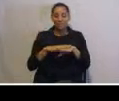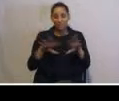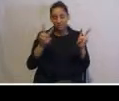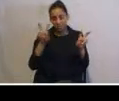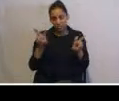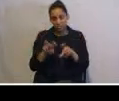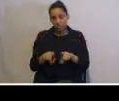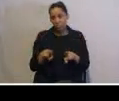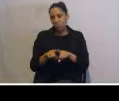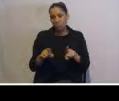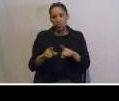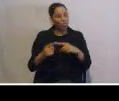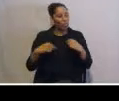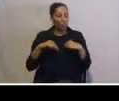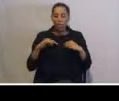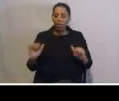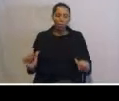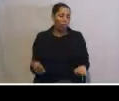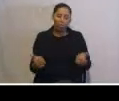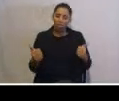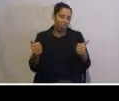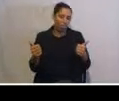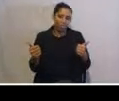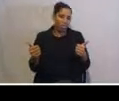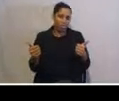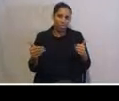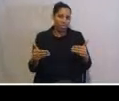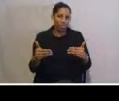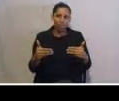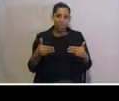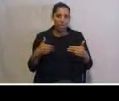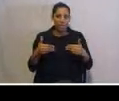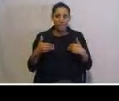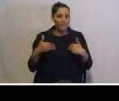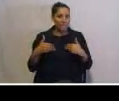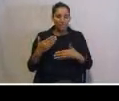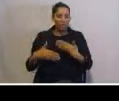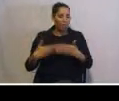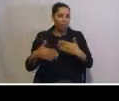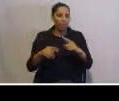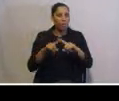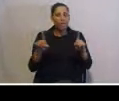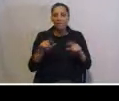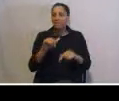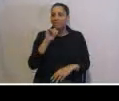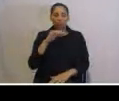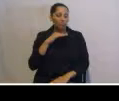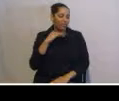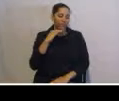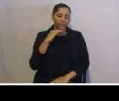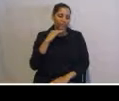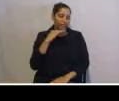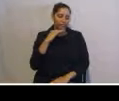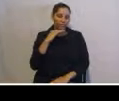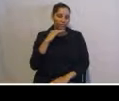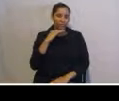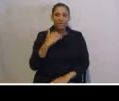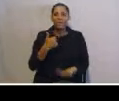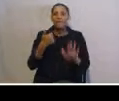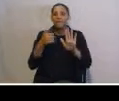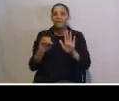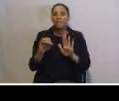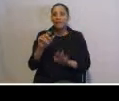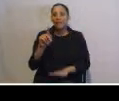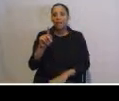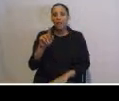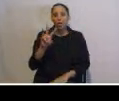as municipalities. But also, it's not enough. 50 kilowatt hours is not